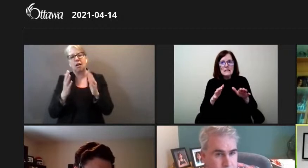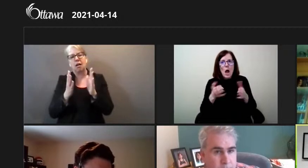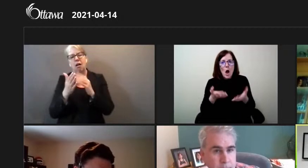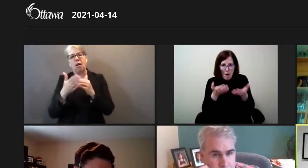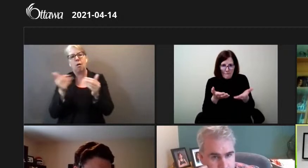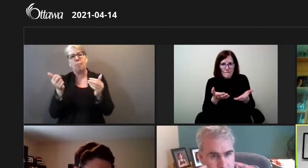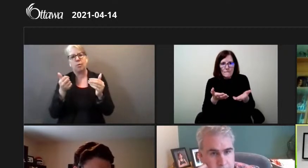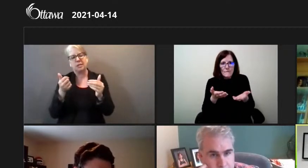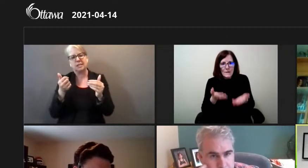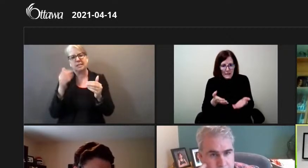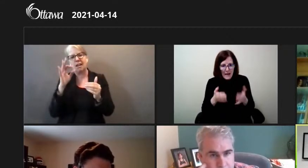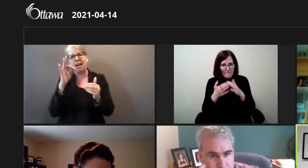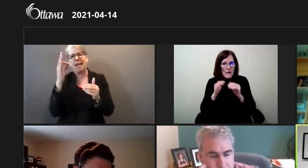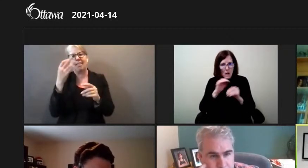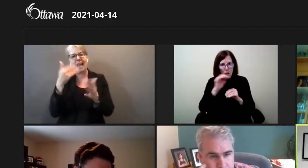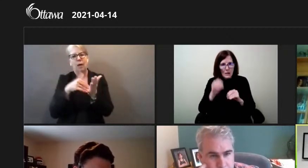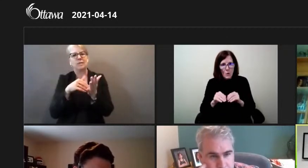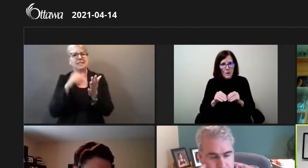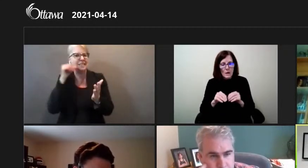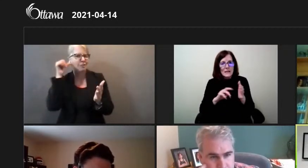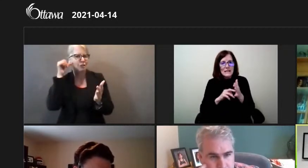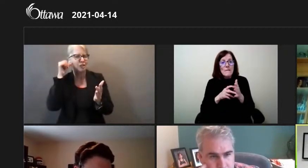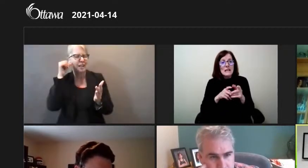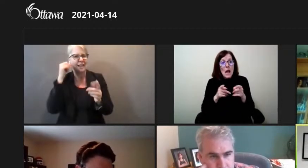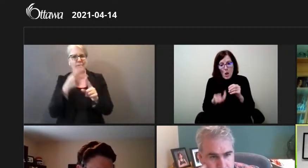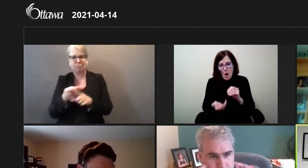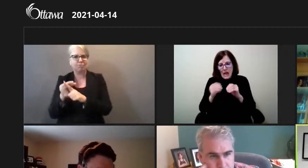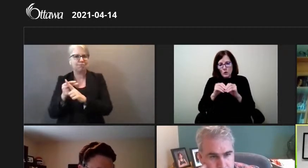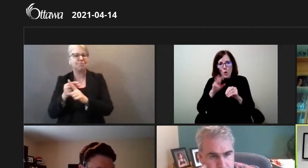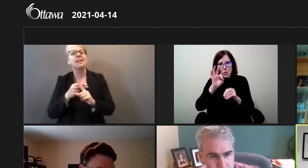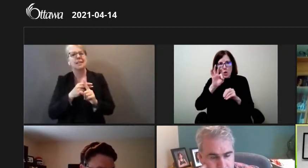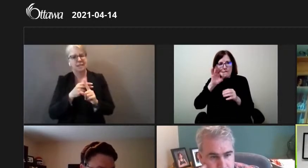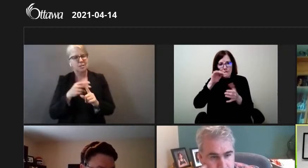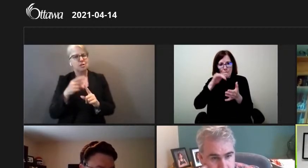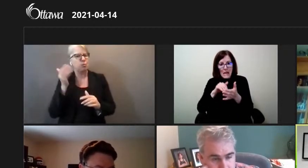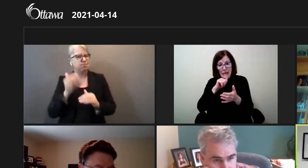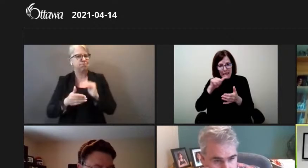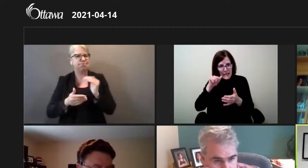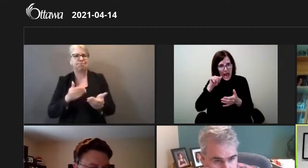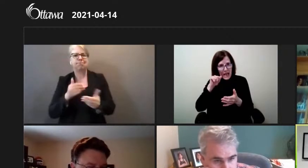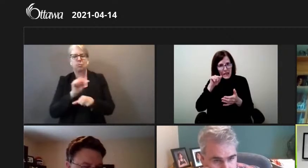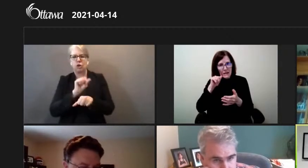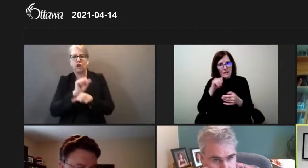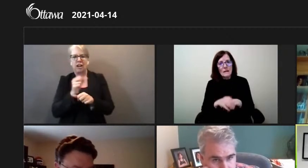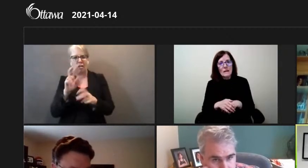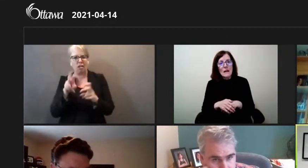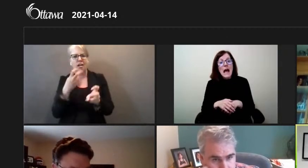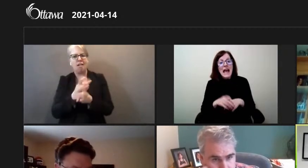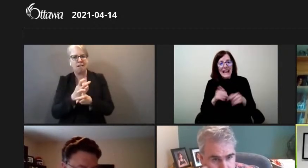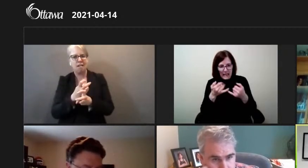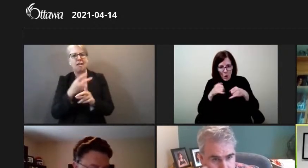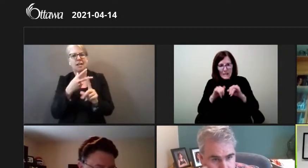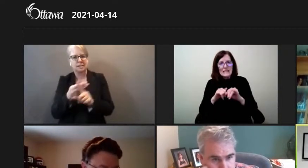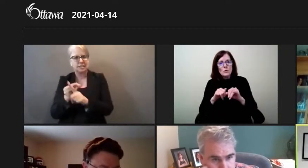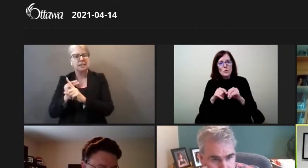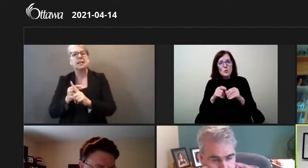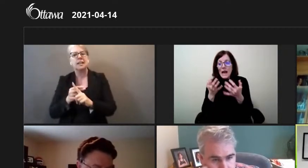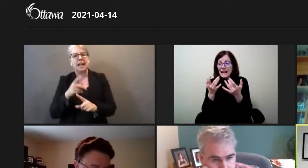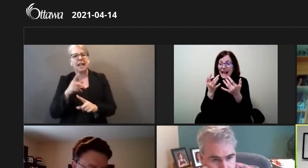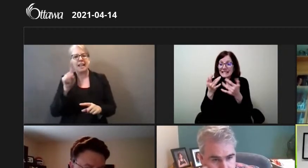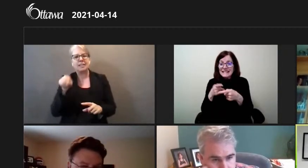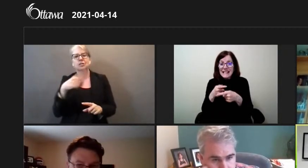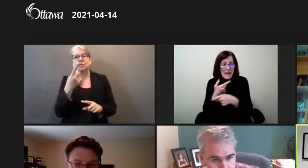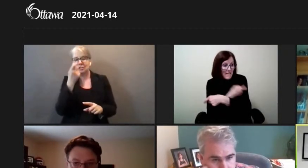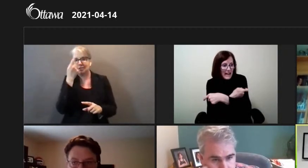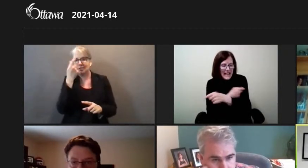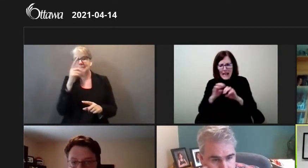yesterday. So we continue to plow through, as I say, and the team is working hard. And this is just the vaccines. I